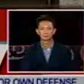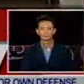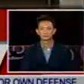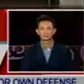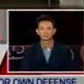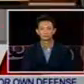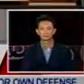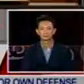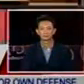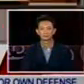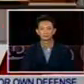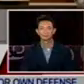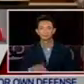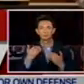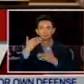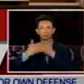Session